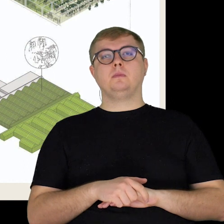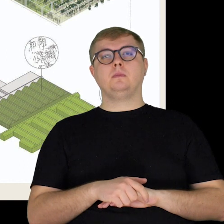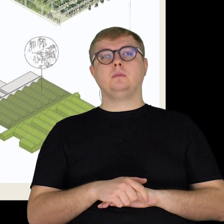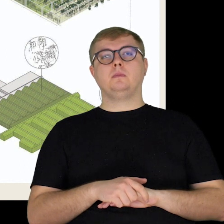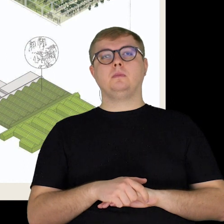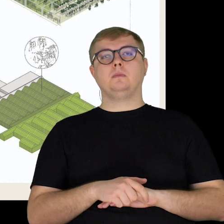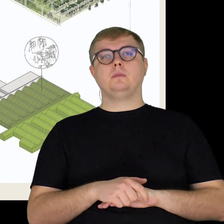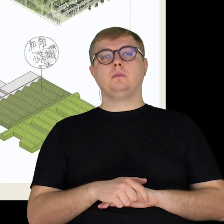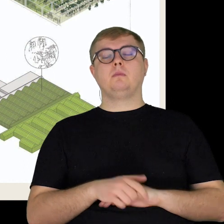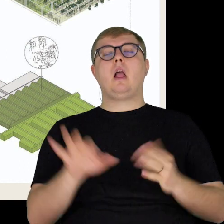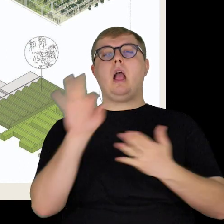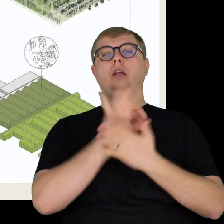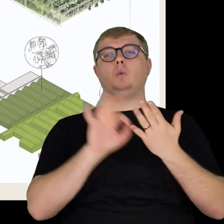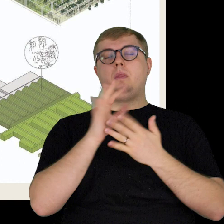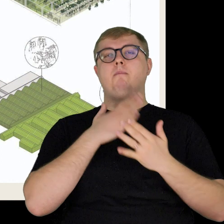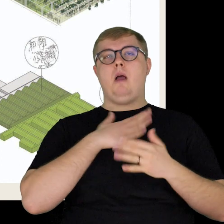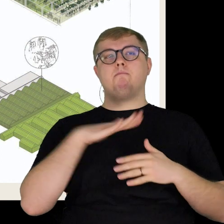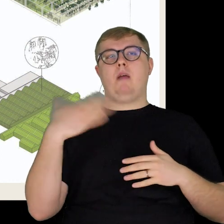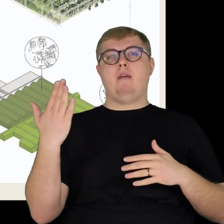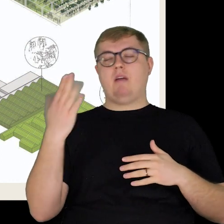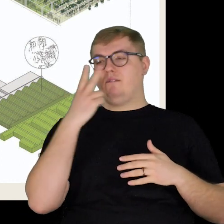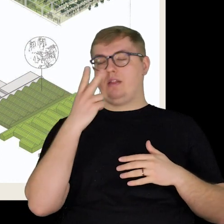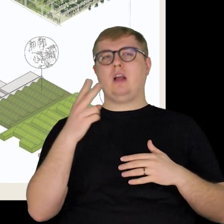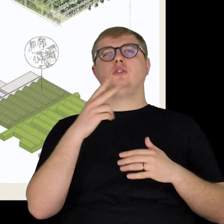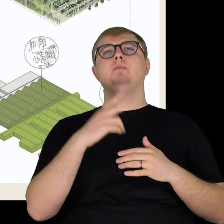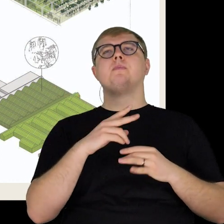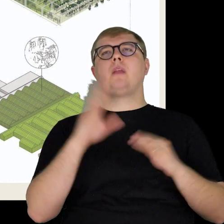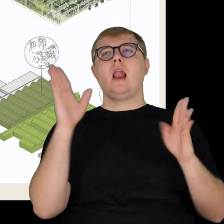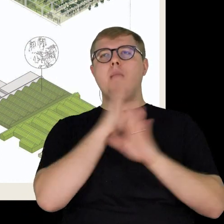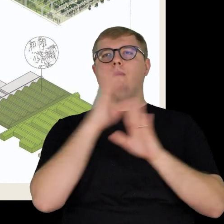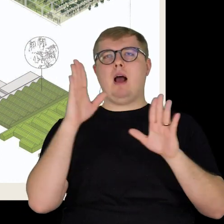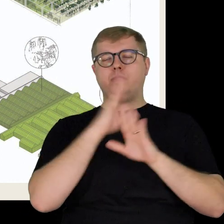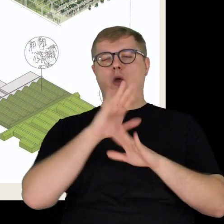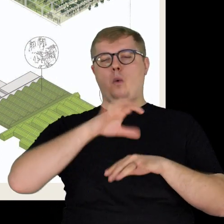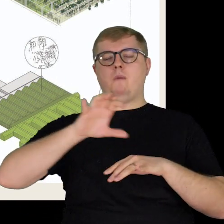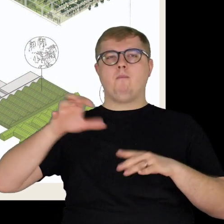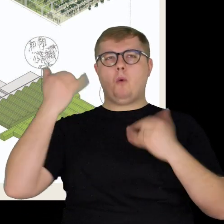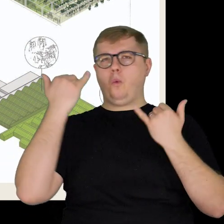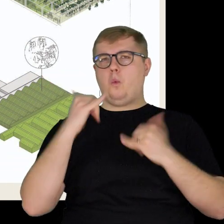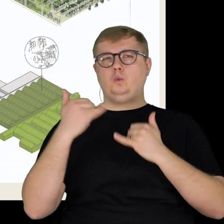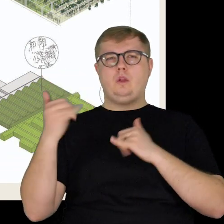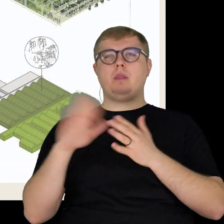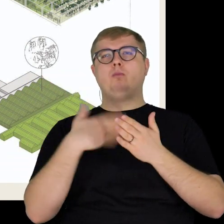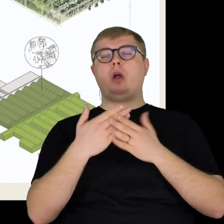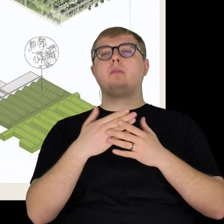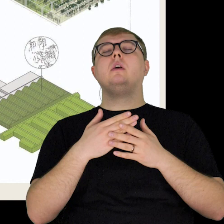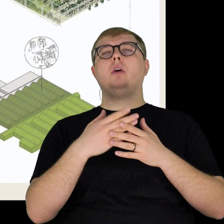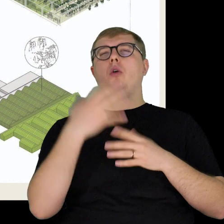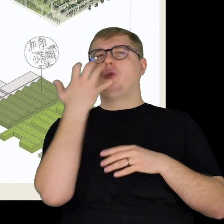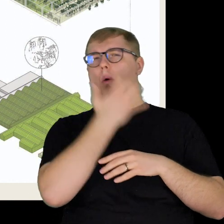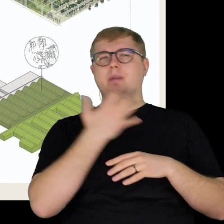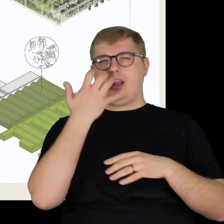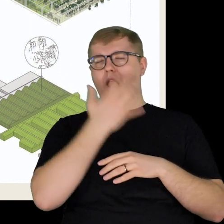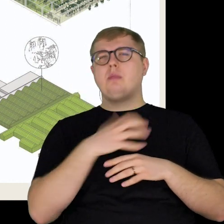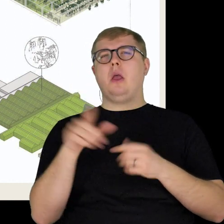that these climatic zones are kind of different according to subtropical, tropical, and they're spread across this kind of glass house. That's the first kind of